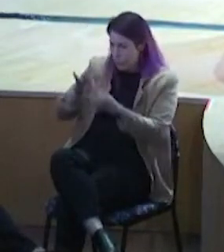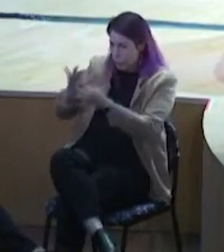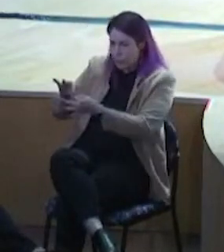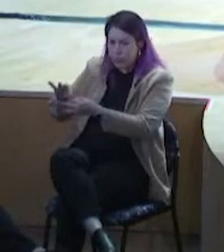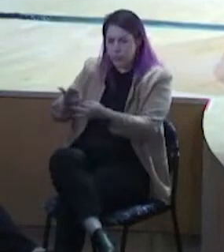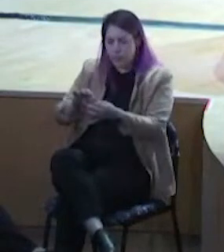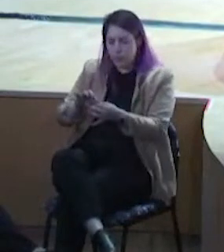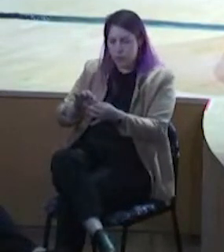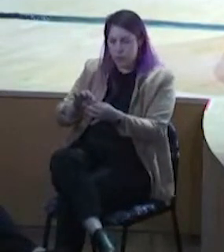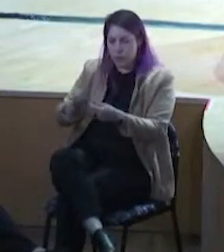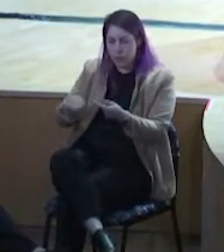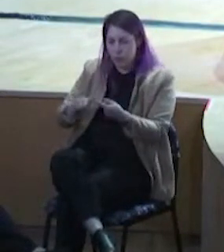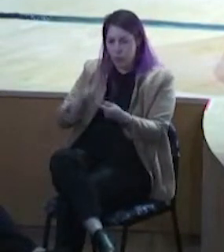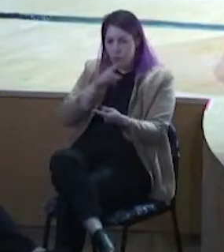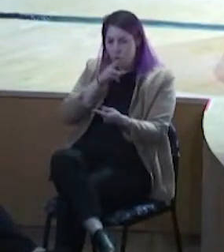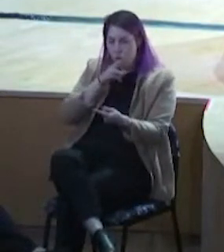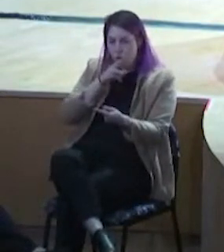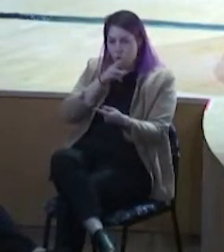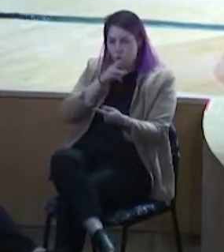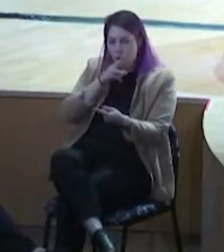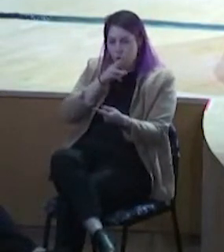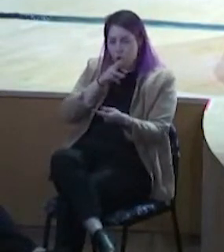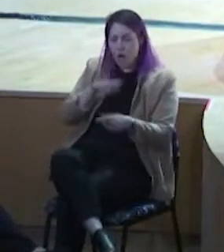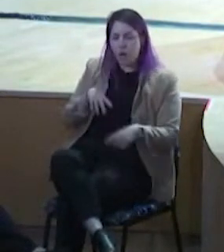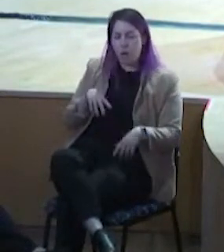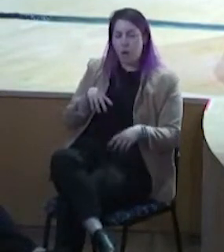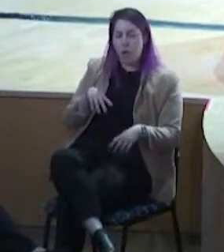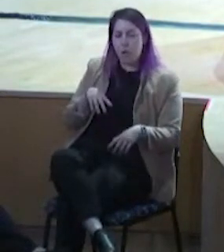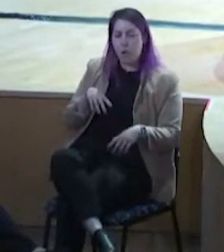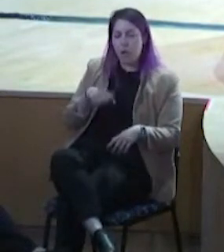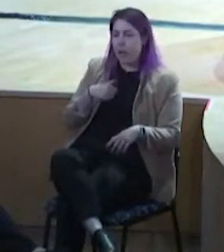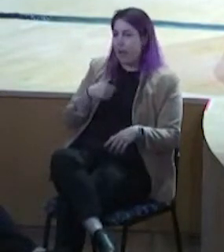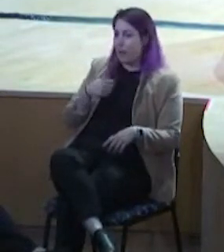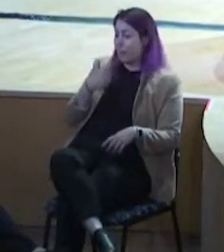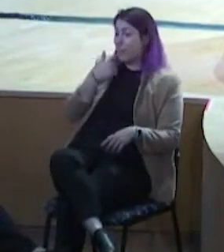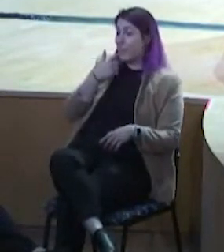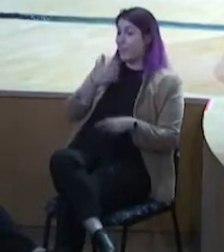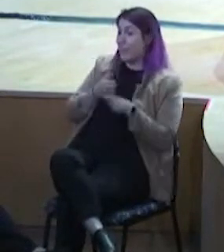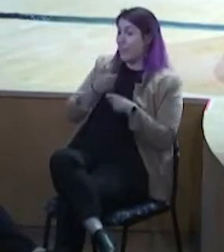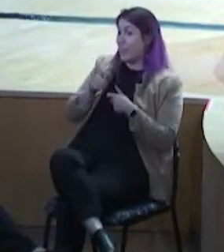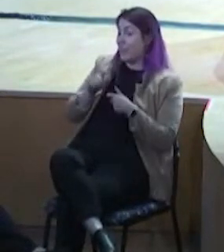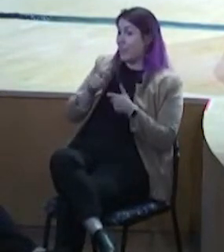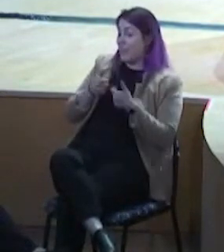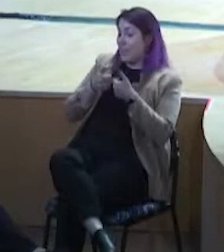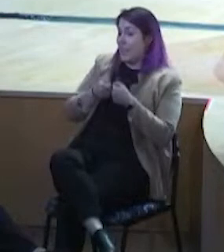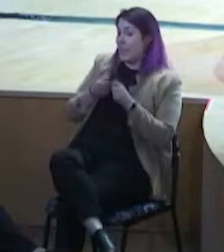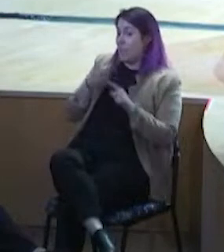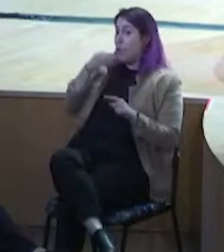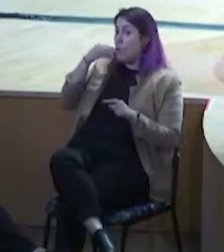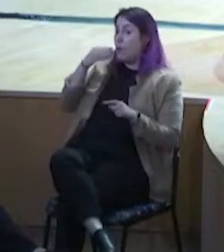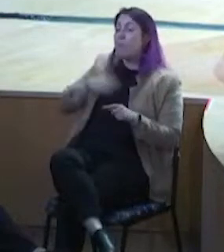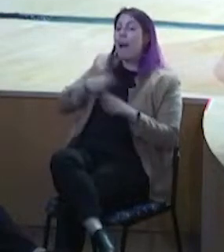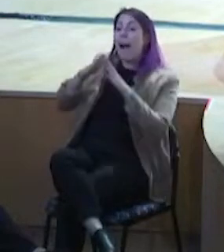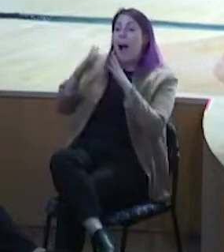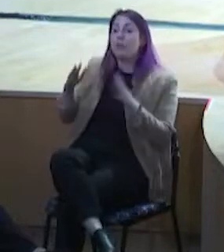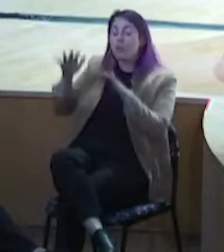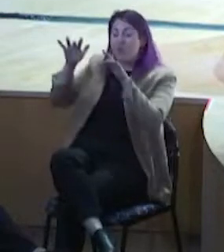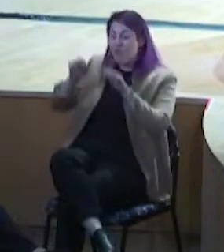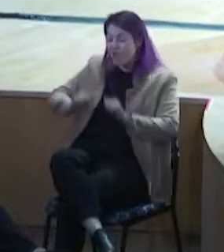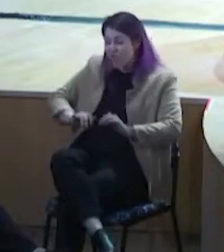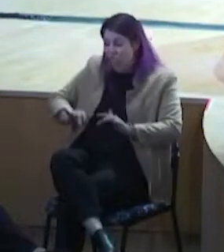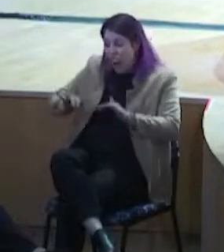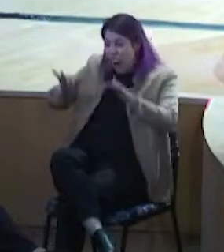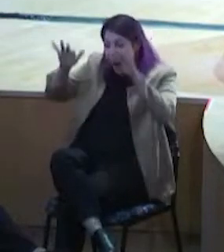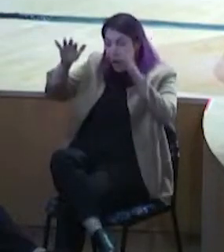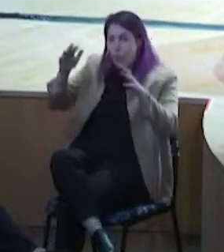and these parallel thoughts are flying in the air. And I get a text from home, and my house is flooding. Like, it's just this